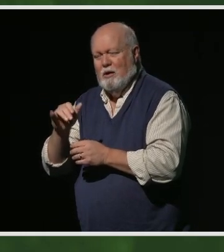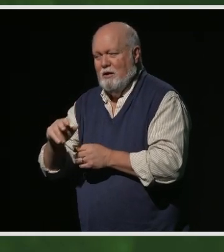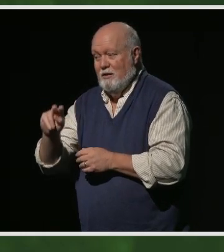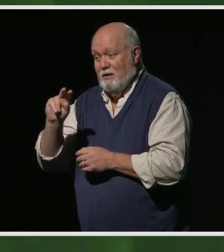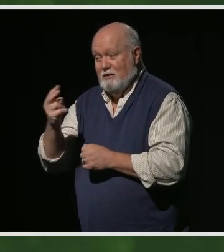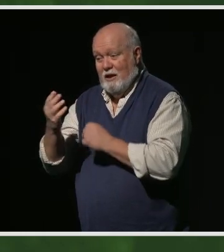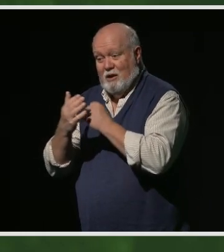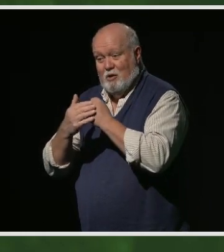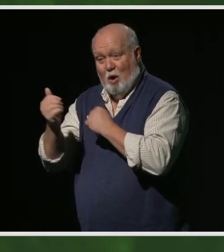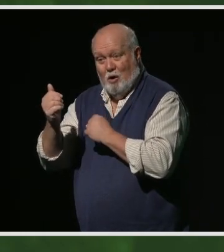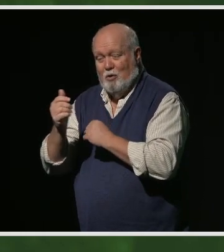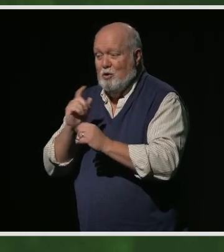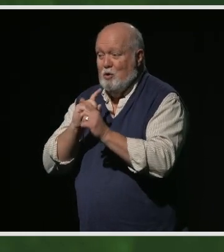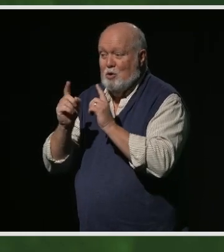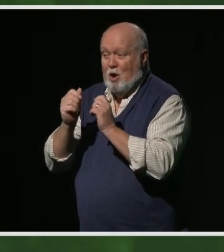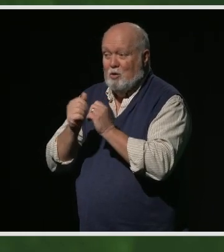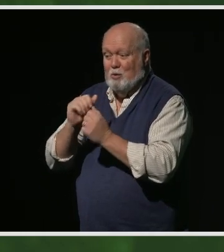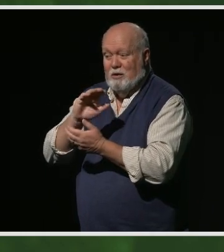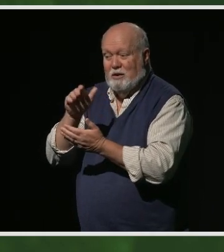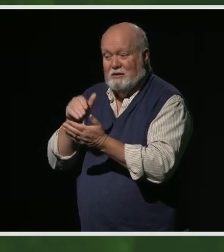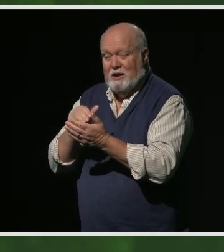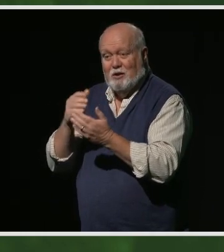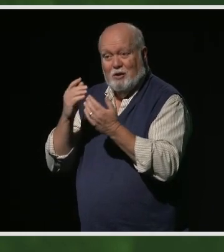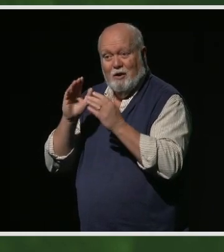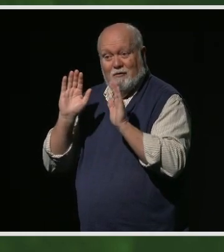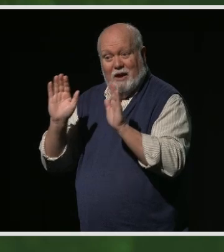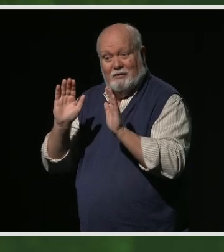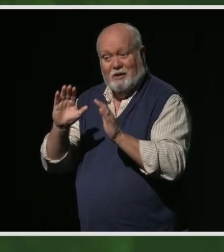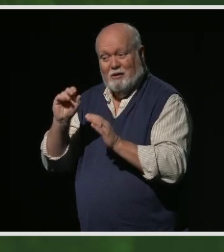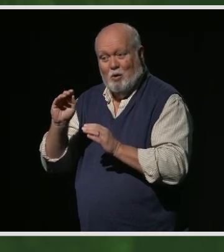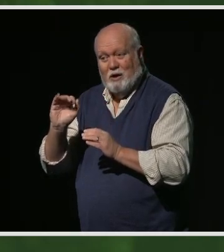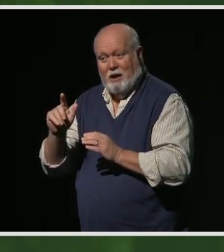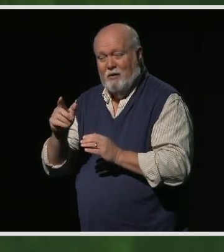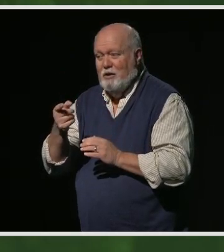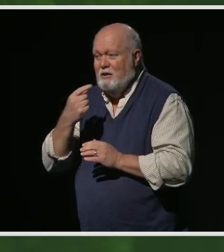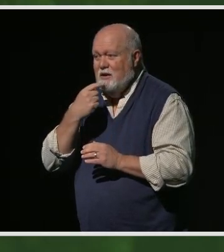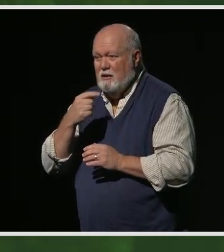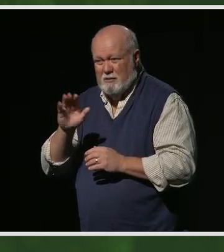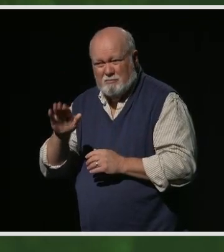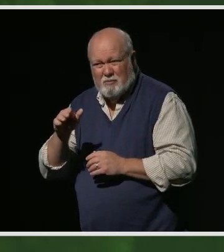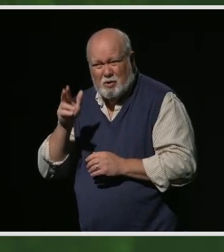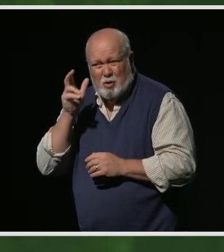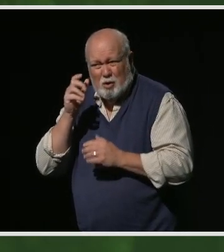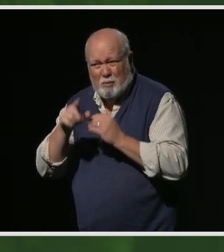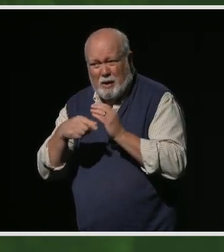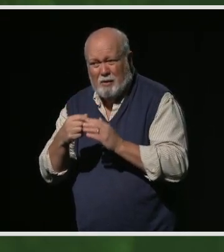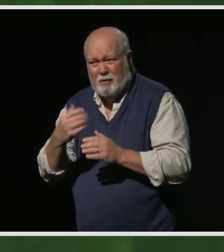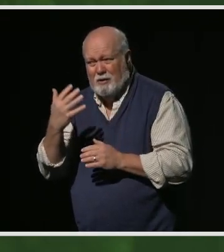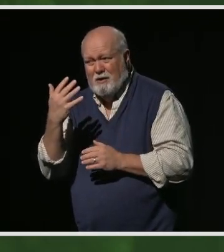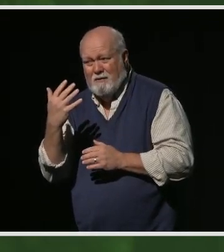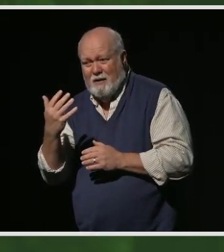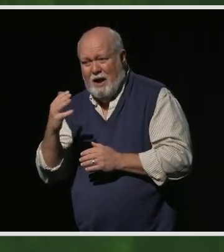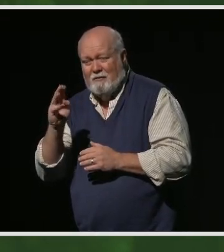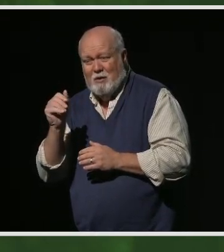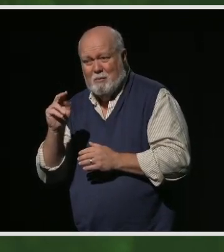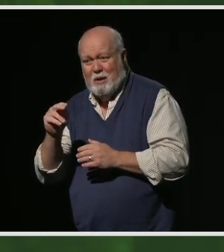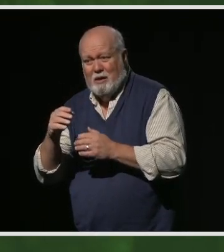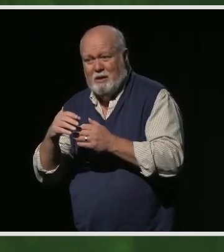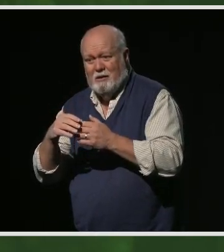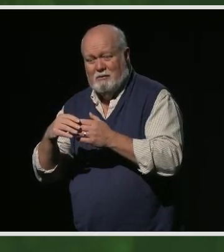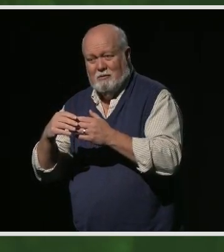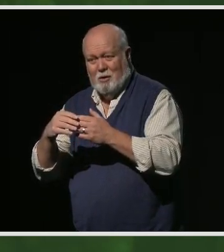we talked to the Center of Excellence out of Cornell, and they mentioned, have you guys heard about this 5.3 billion pounds of acid whey in the region? And we